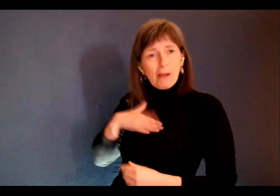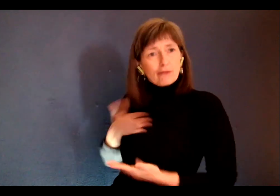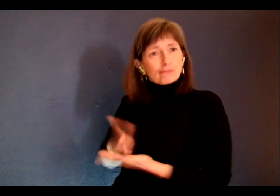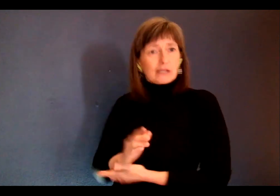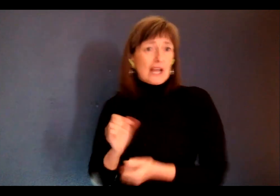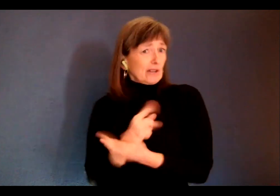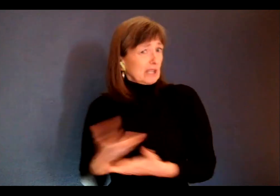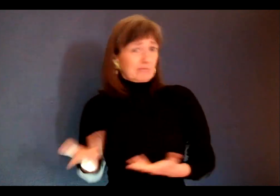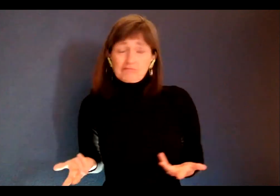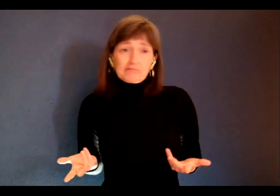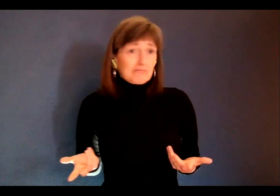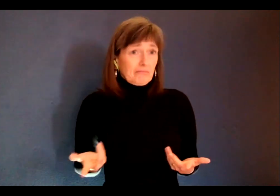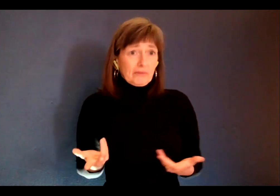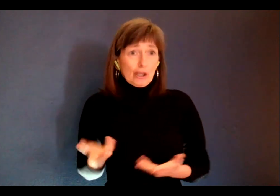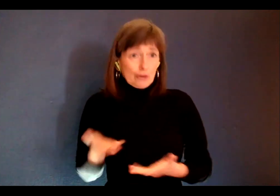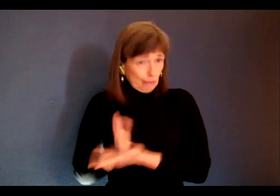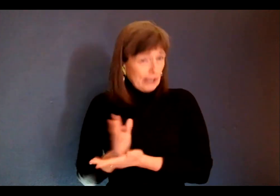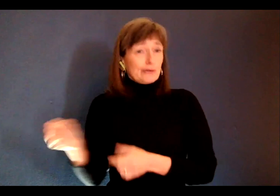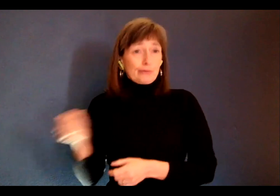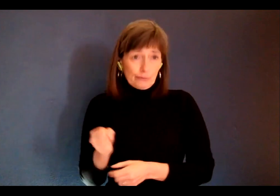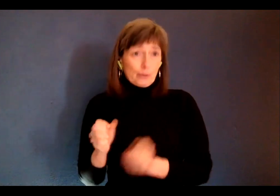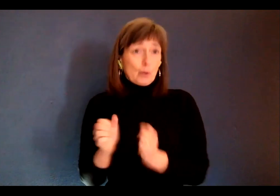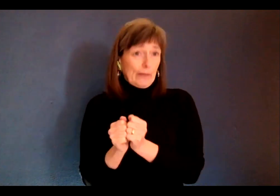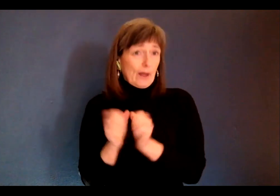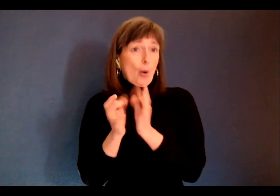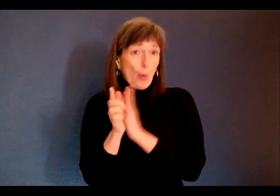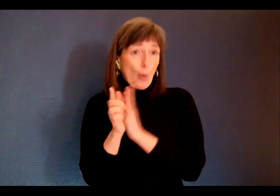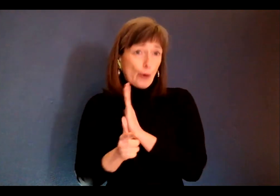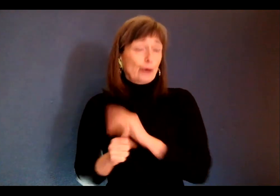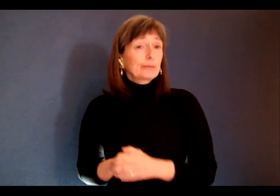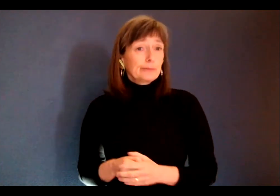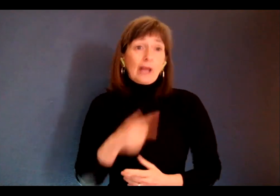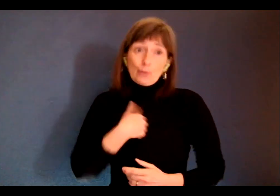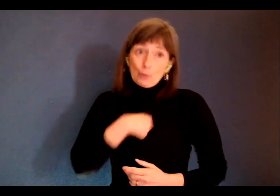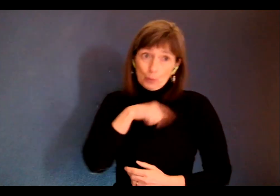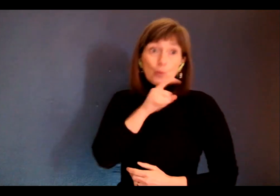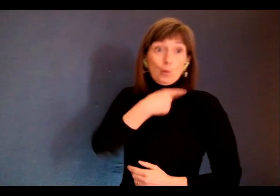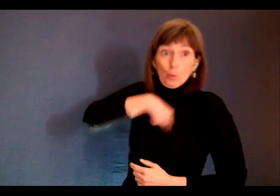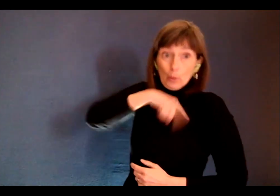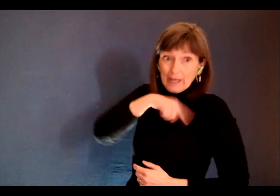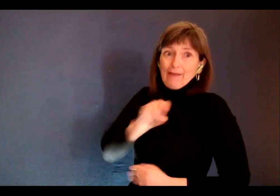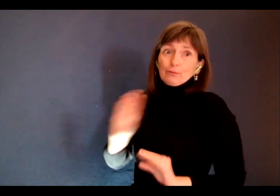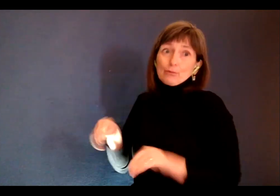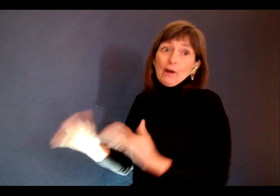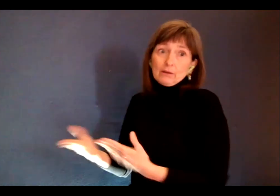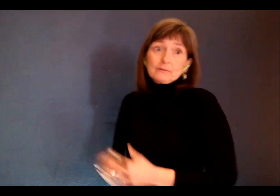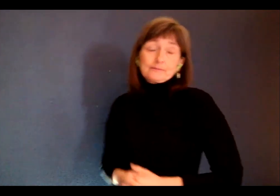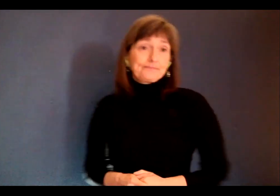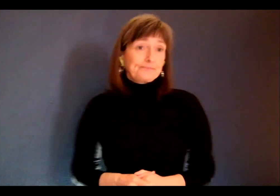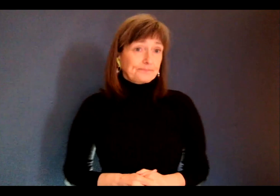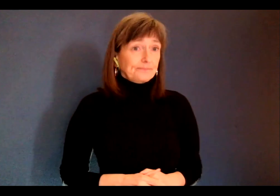are implications for that as well, for us as, you know, the system and the service providers to make sure that that happens.